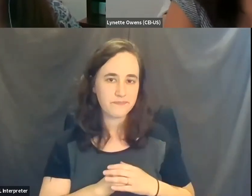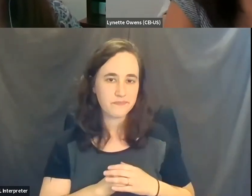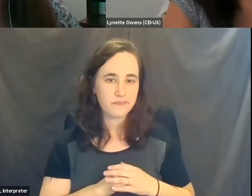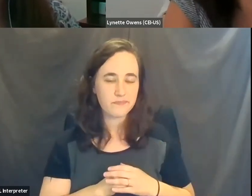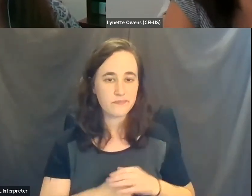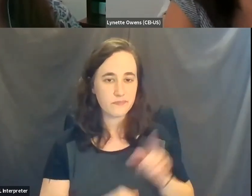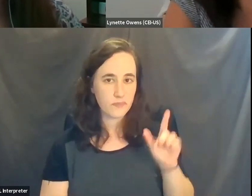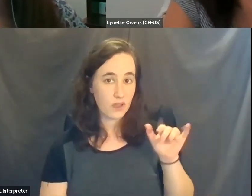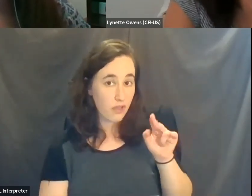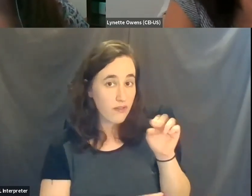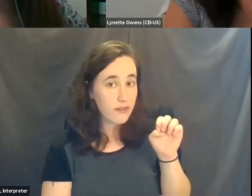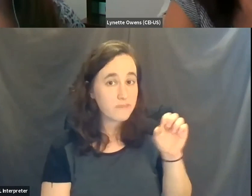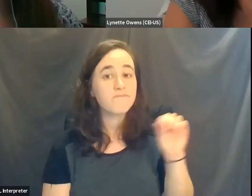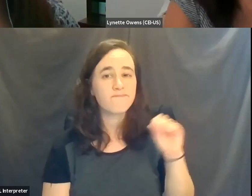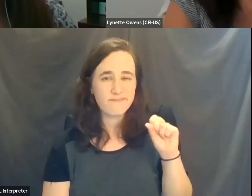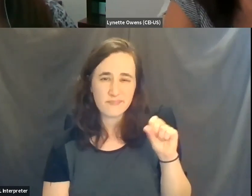too. I know that